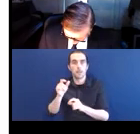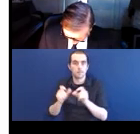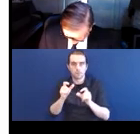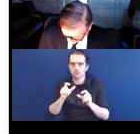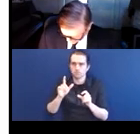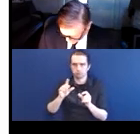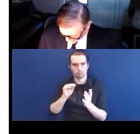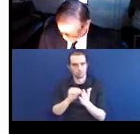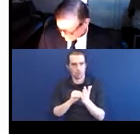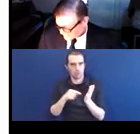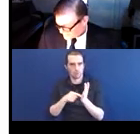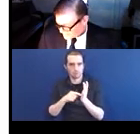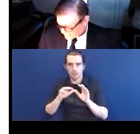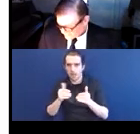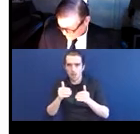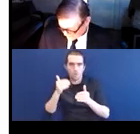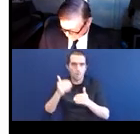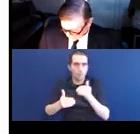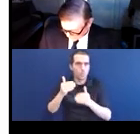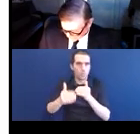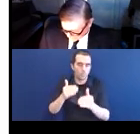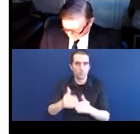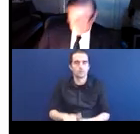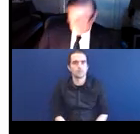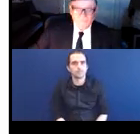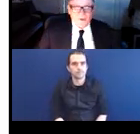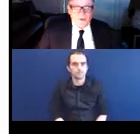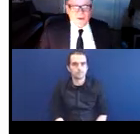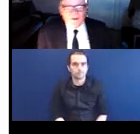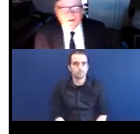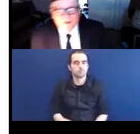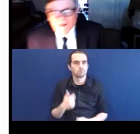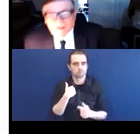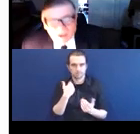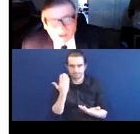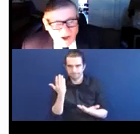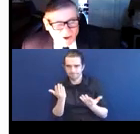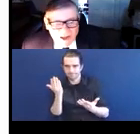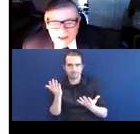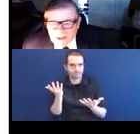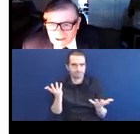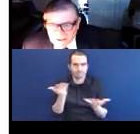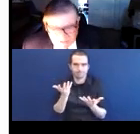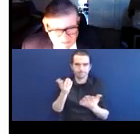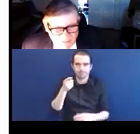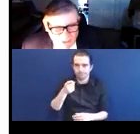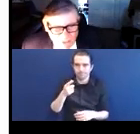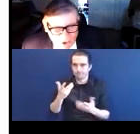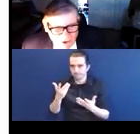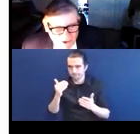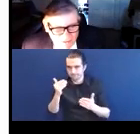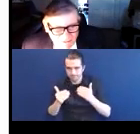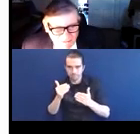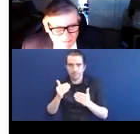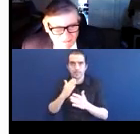they enacted and signed because there's no political will to implement the various laws and conventions. Okay. Sorry, there was